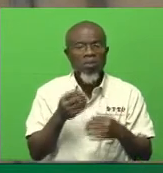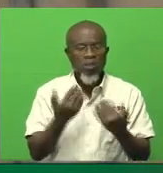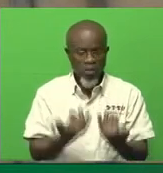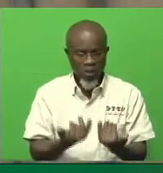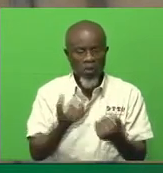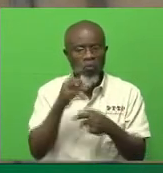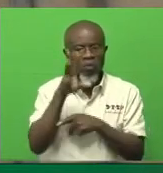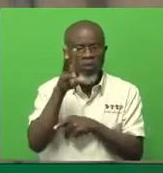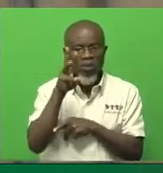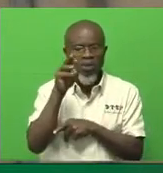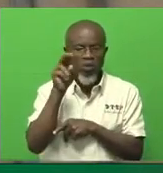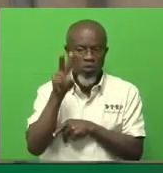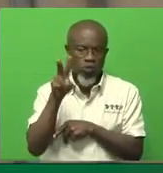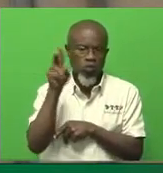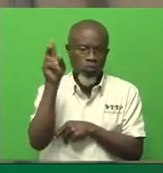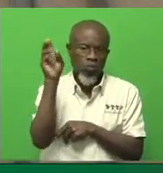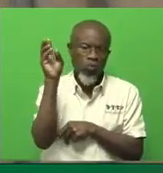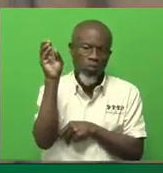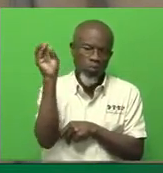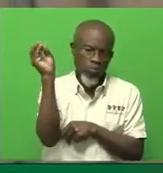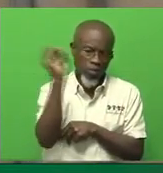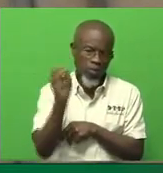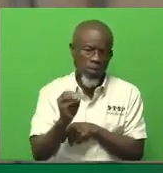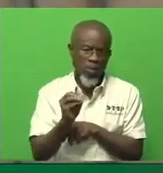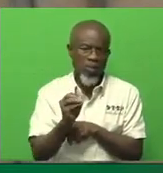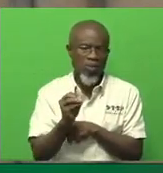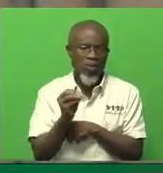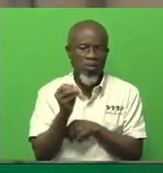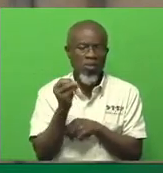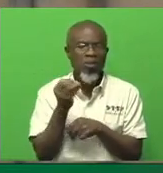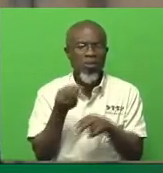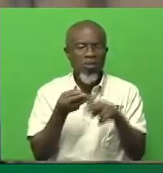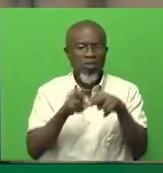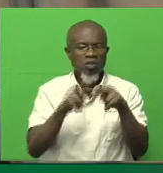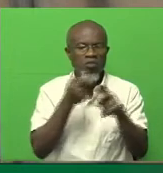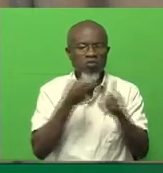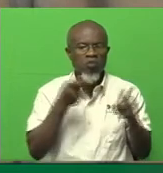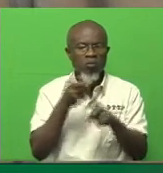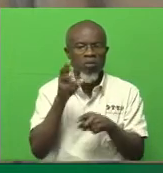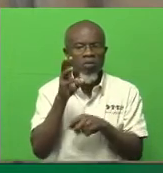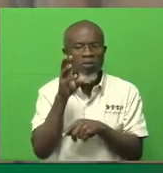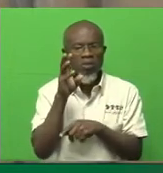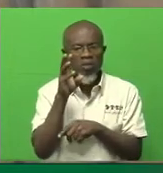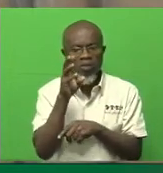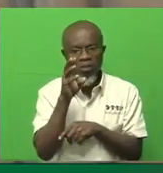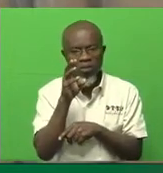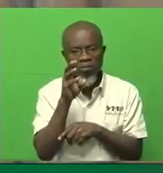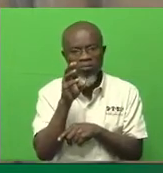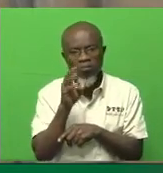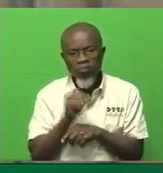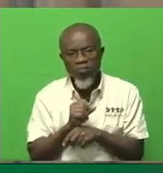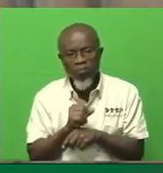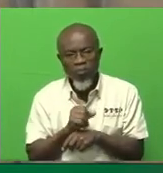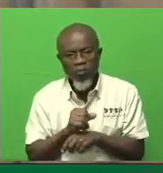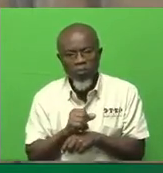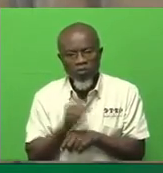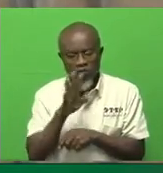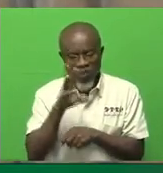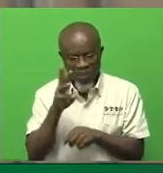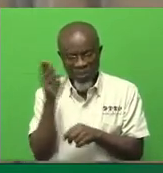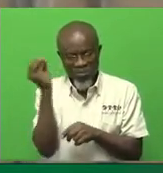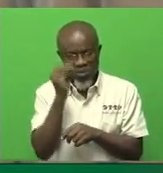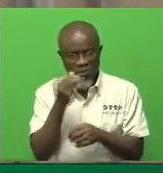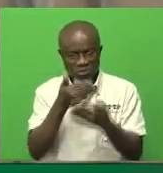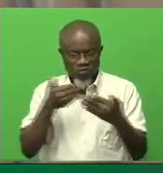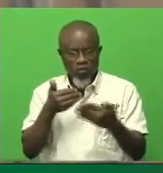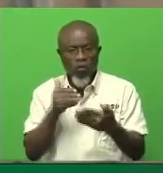62 percent in 2022 up from 56 in 2011 in hospital so we are making progress